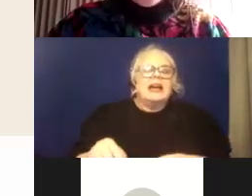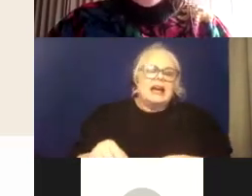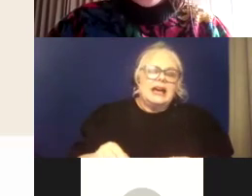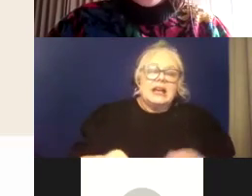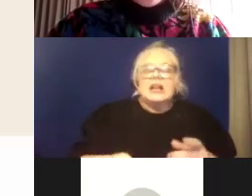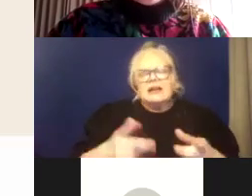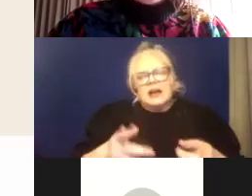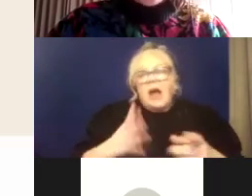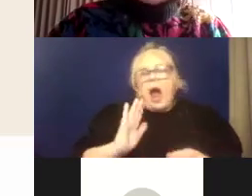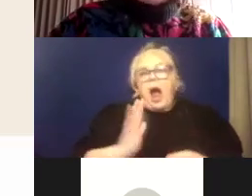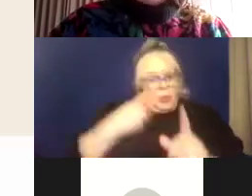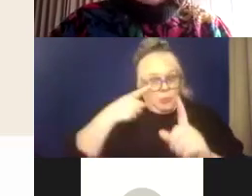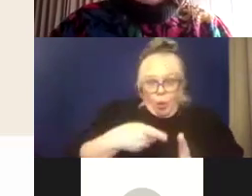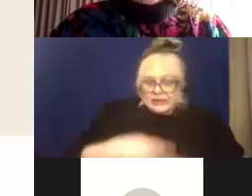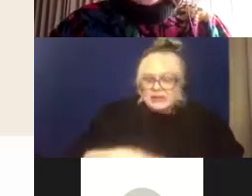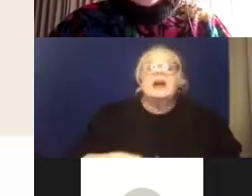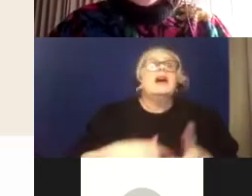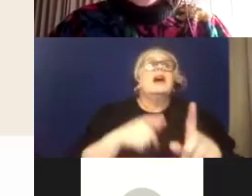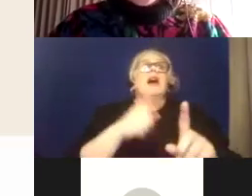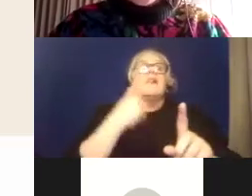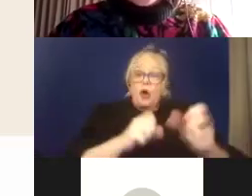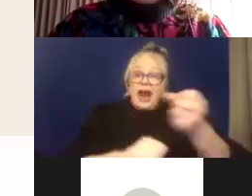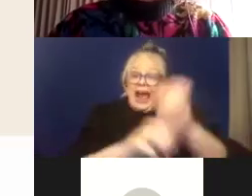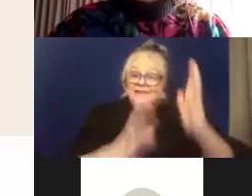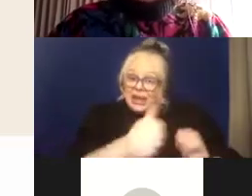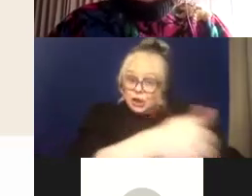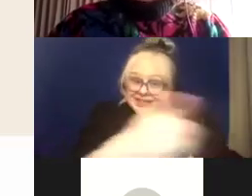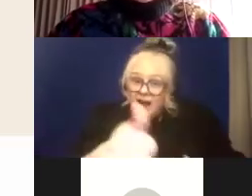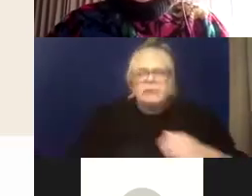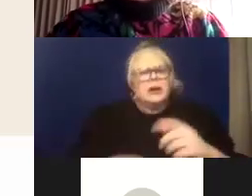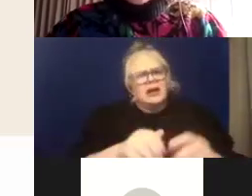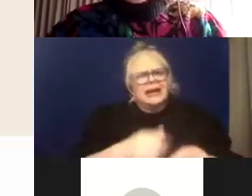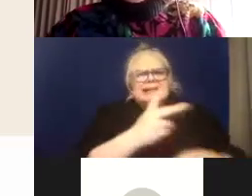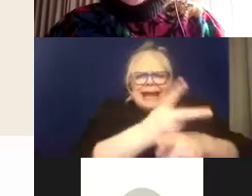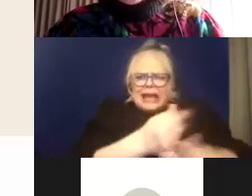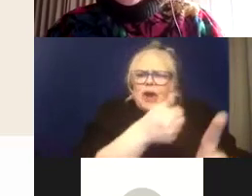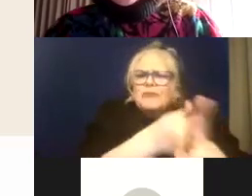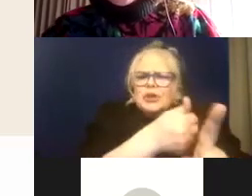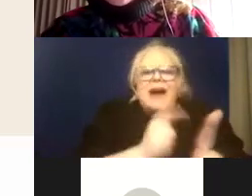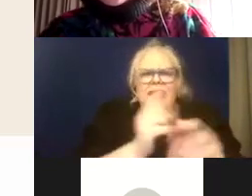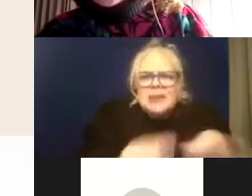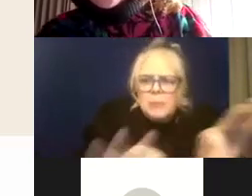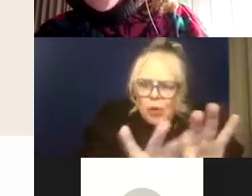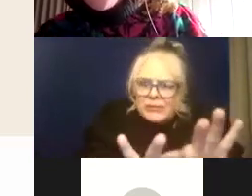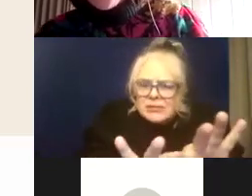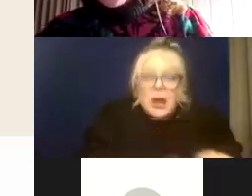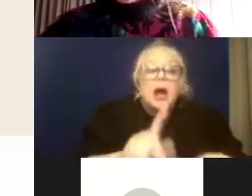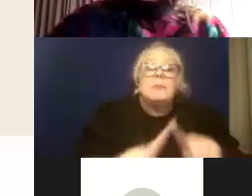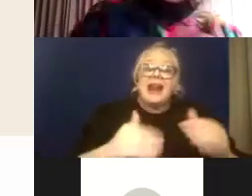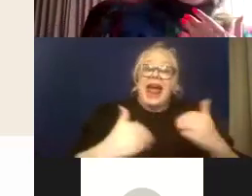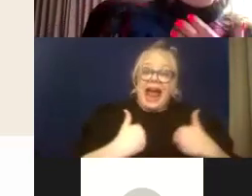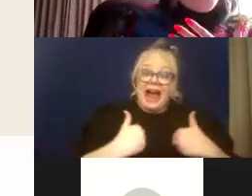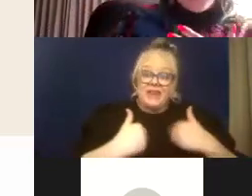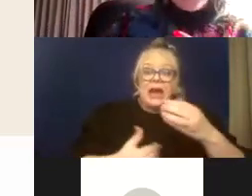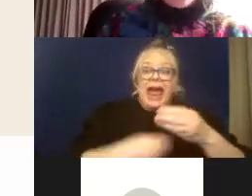that it's extra important with these cases, and having those emotional boundaries are extra important with these cases as well.